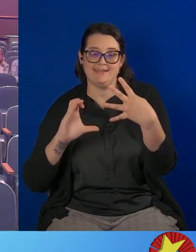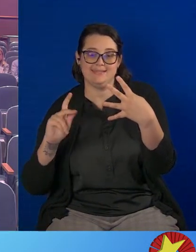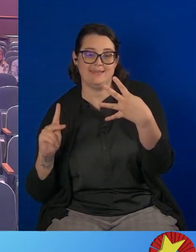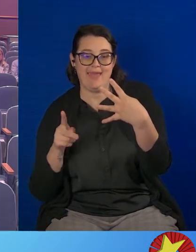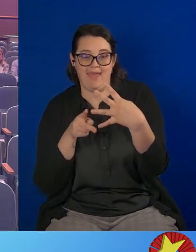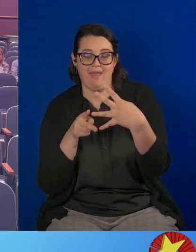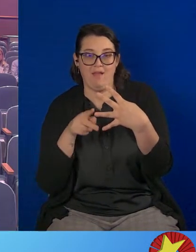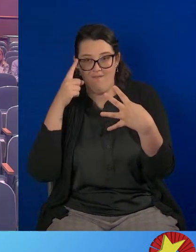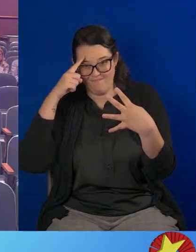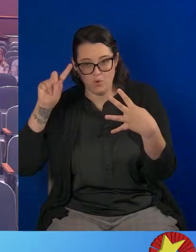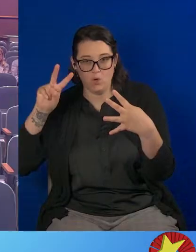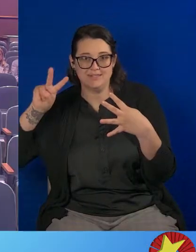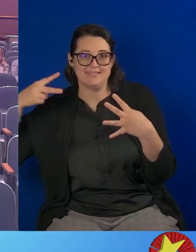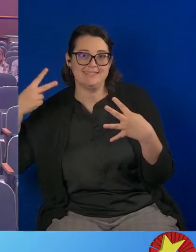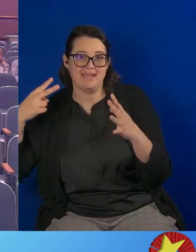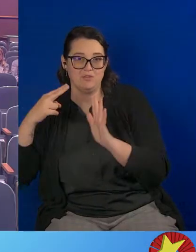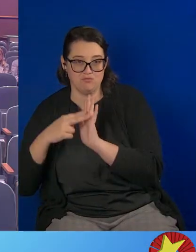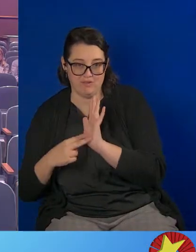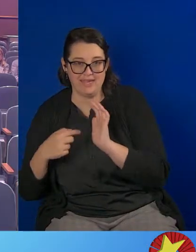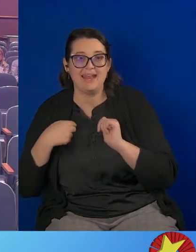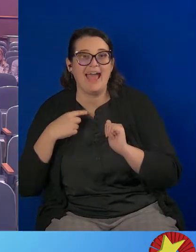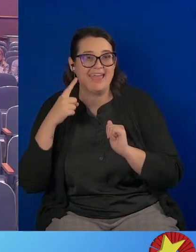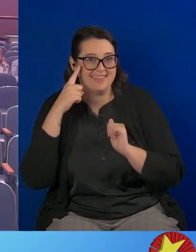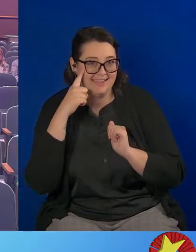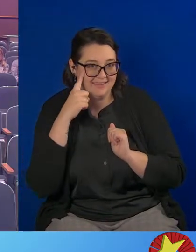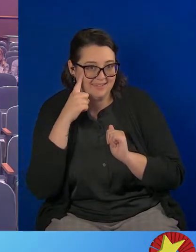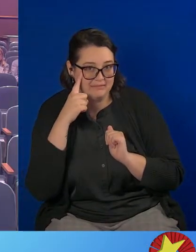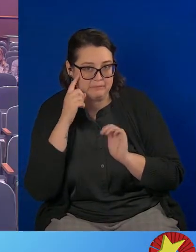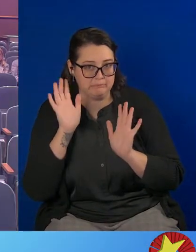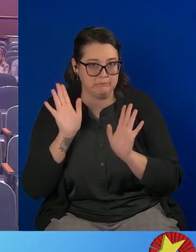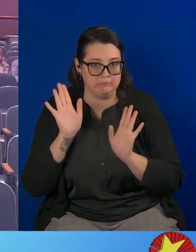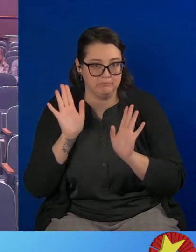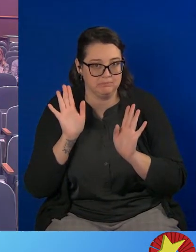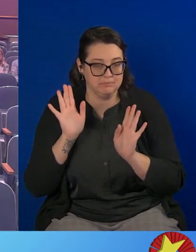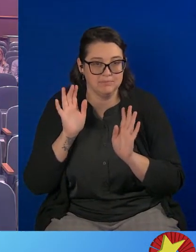the pending